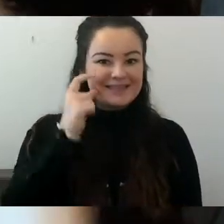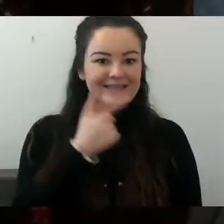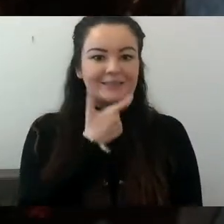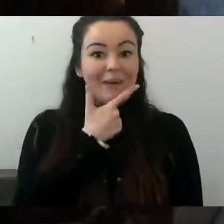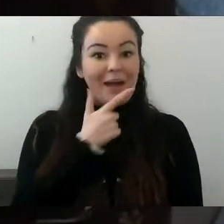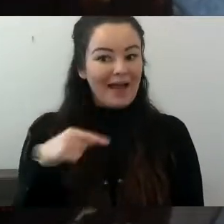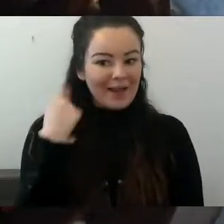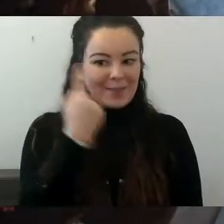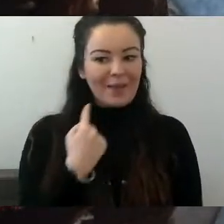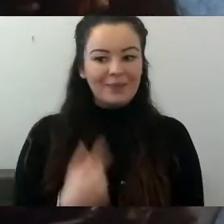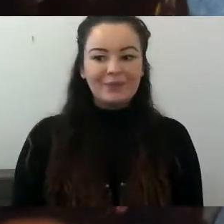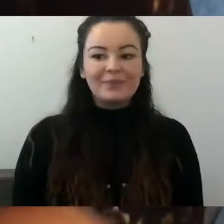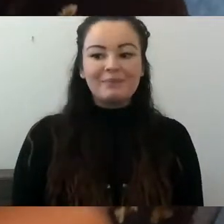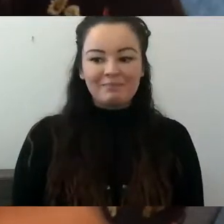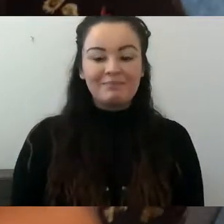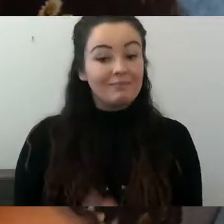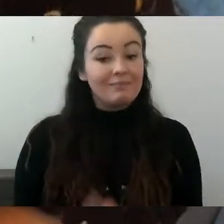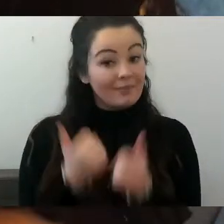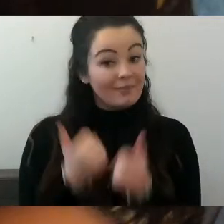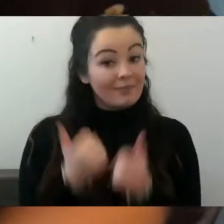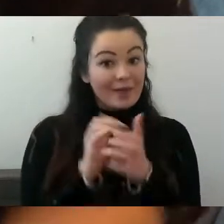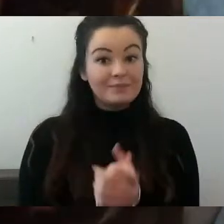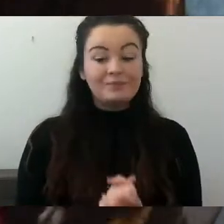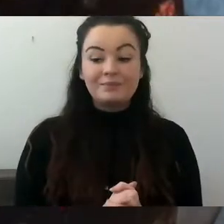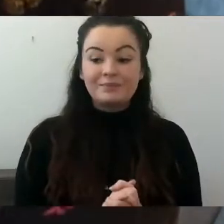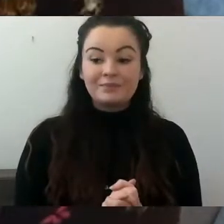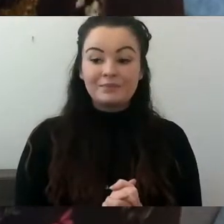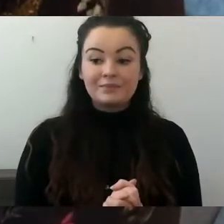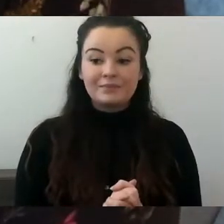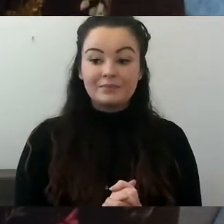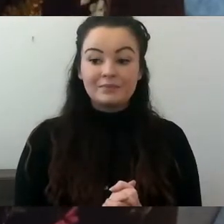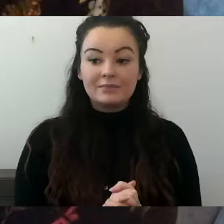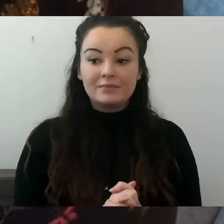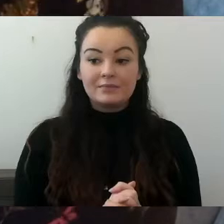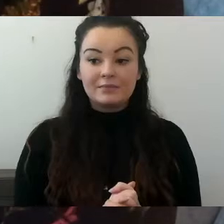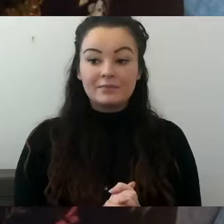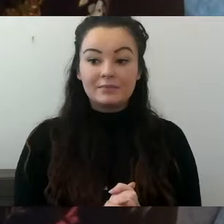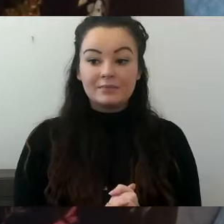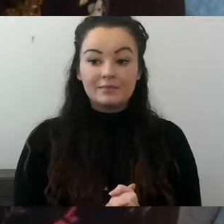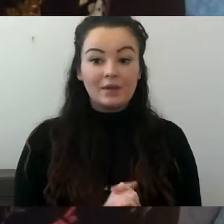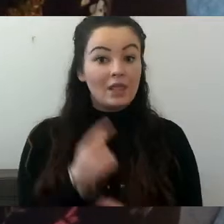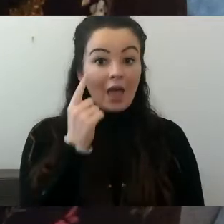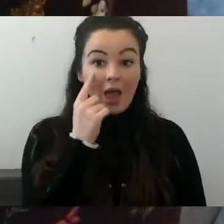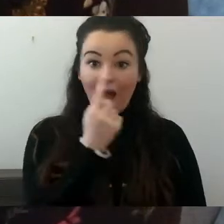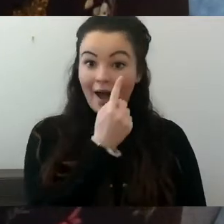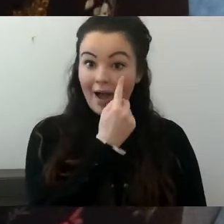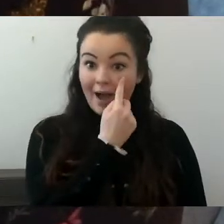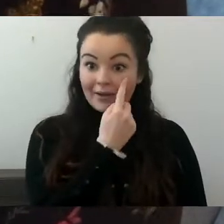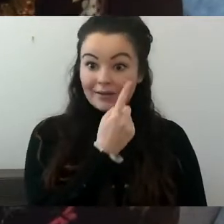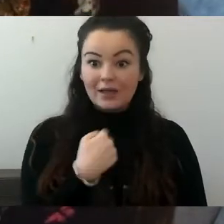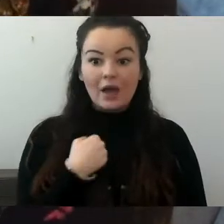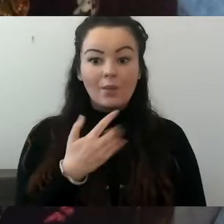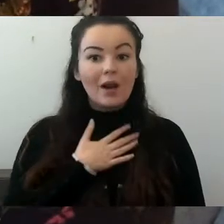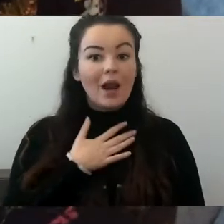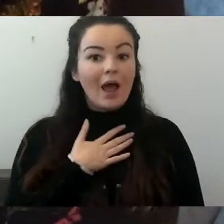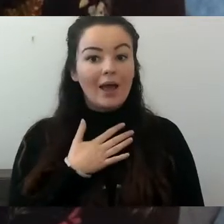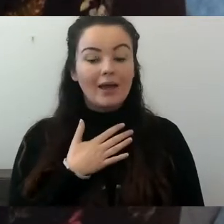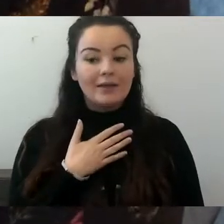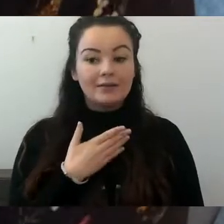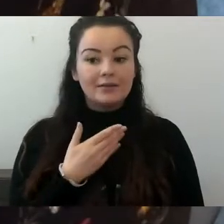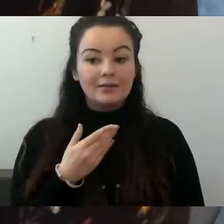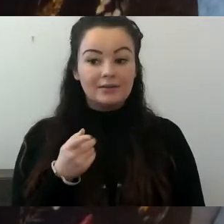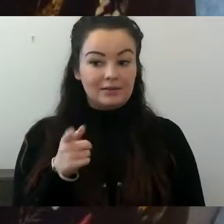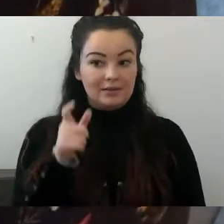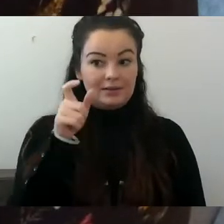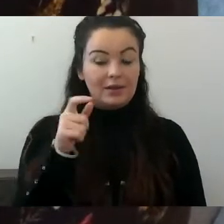We've got quite a big smiley mouth there. Okay, and for the eyes,